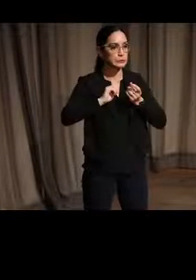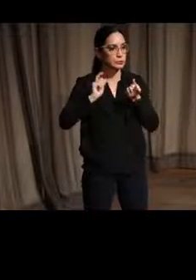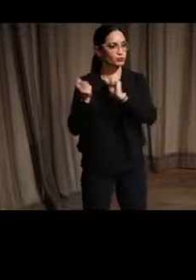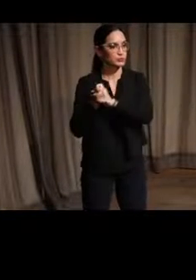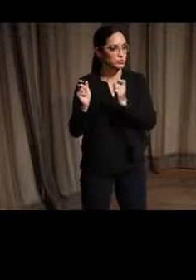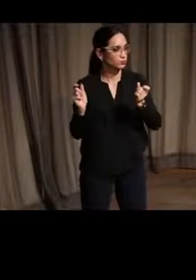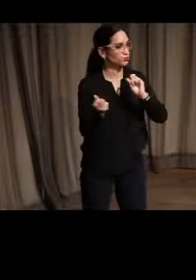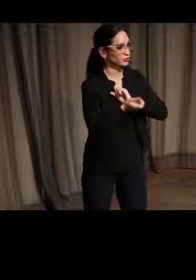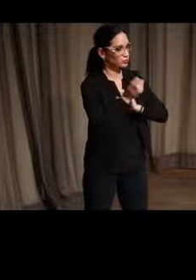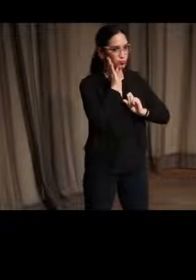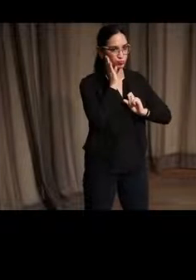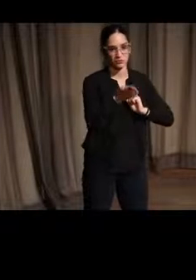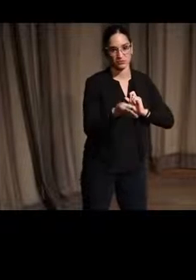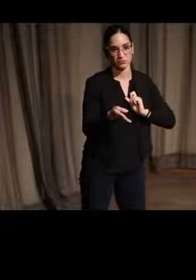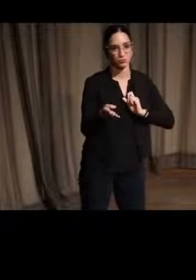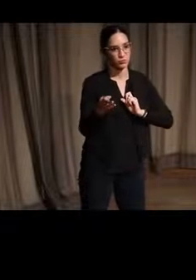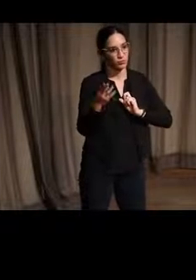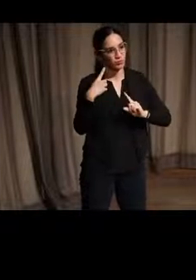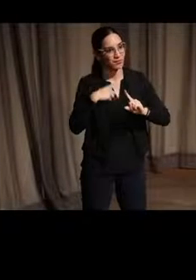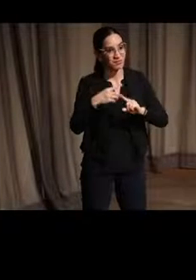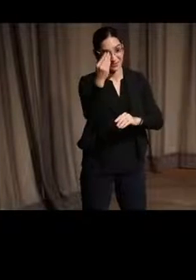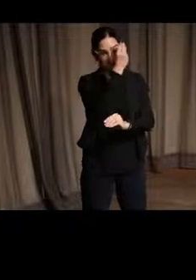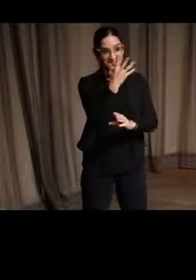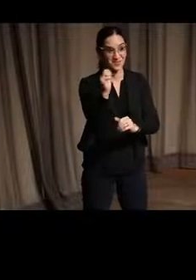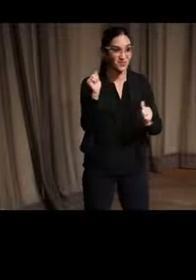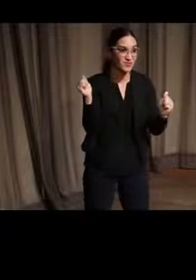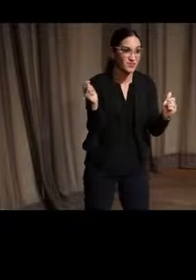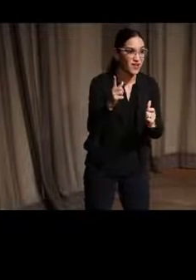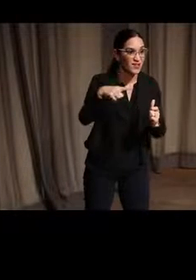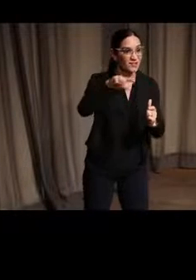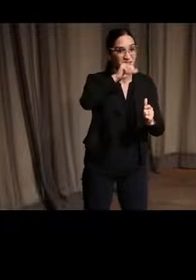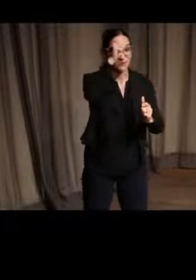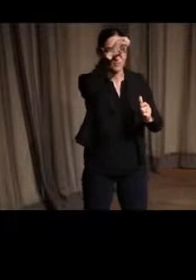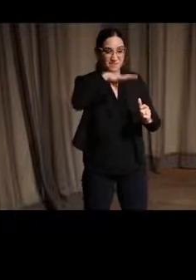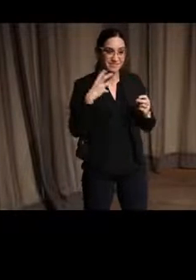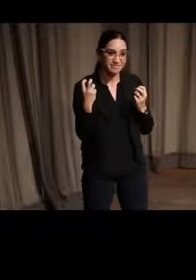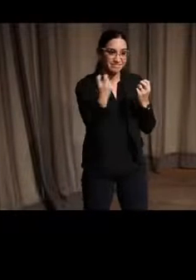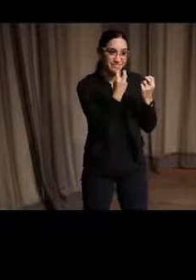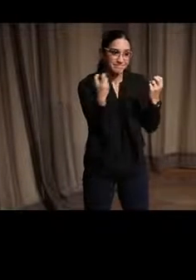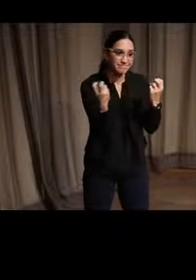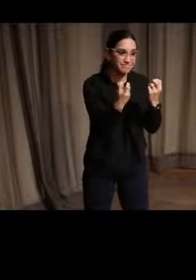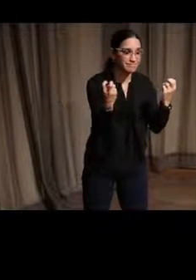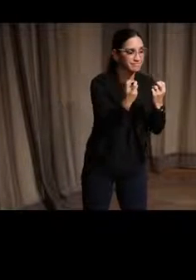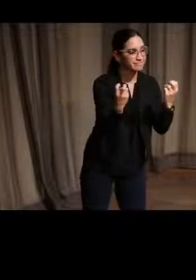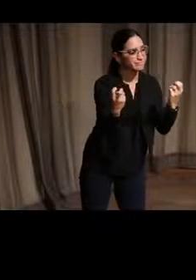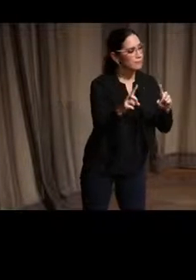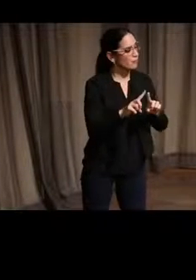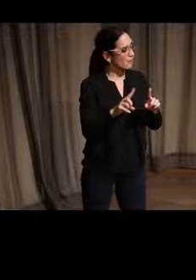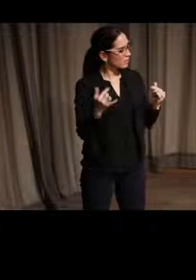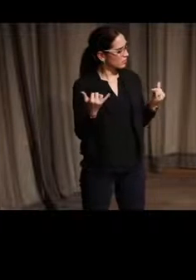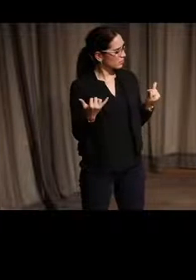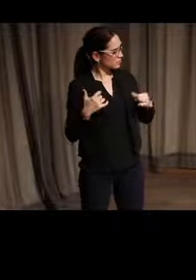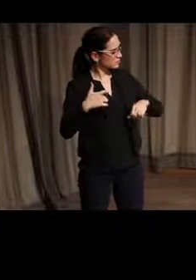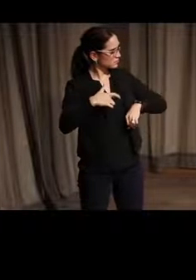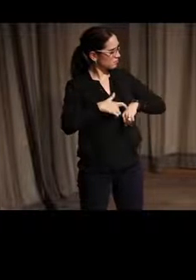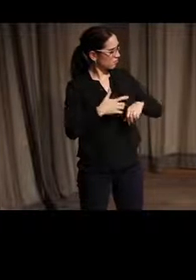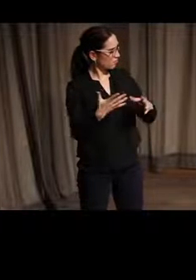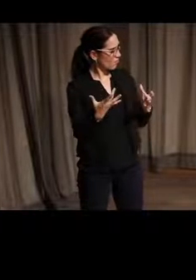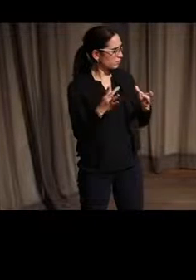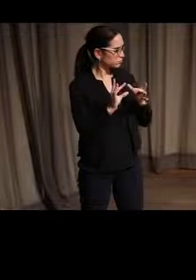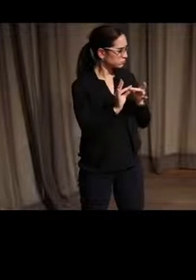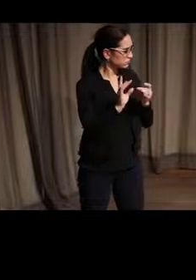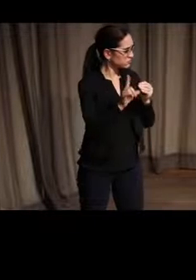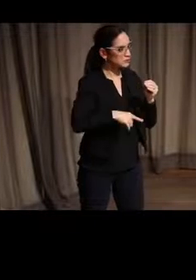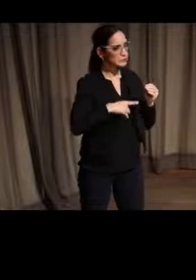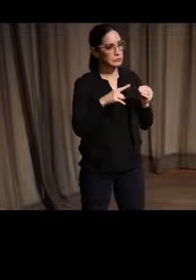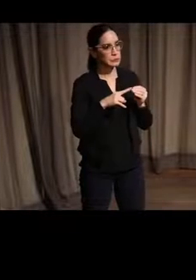call to all of the men who are sitting up in the audience today. But I did want to talk to you a little bit about your